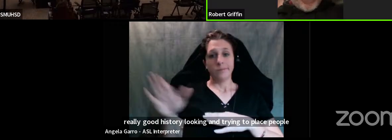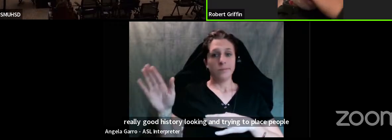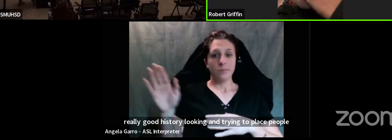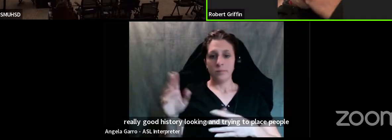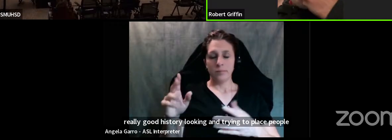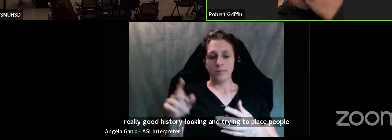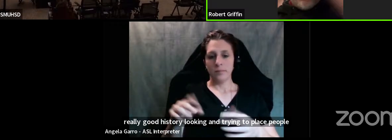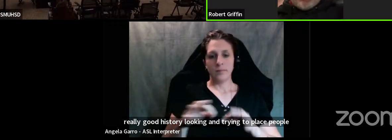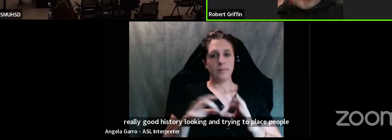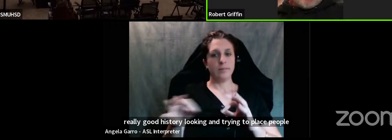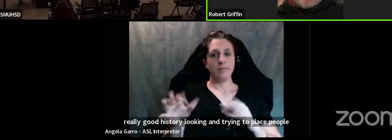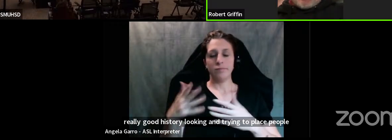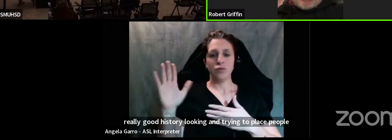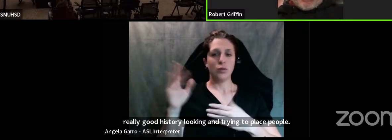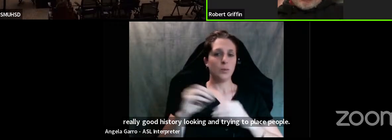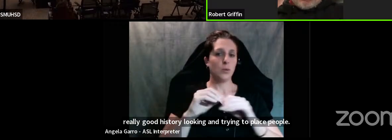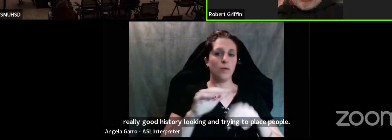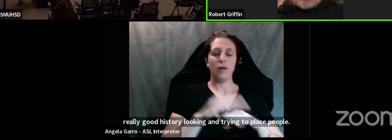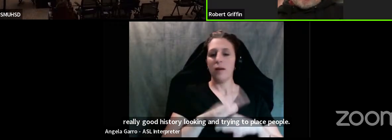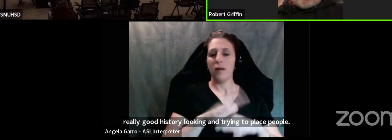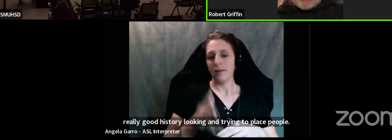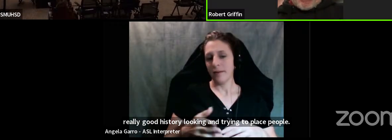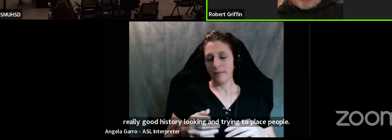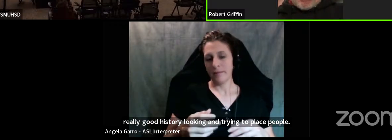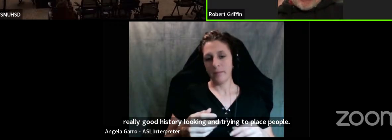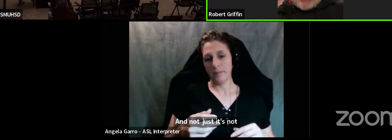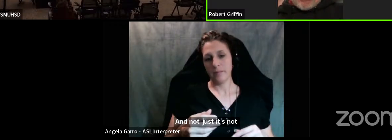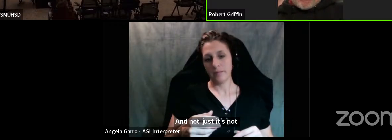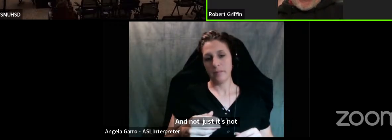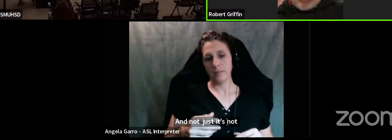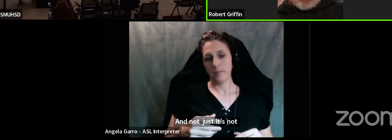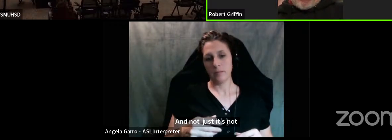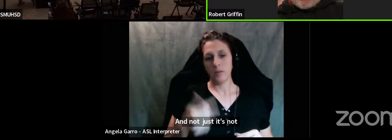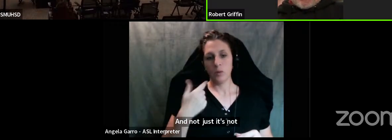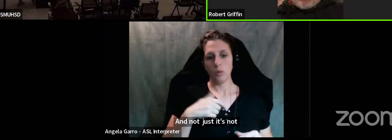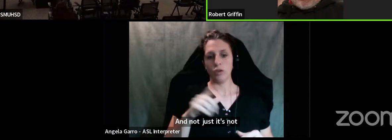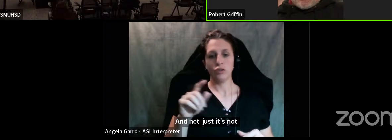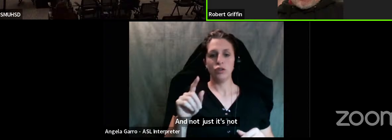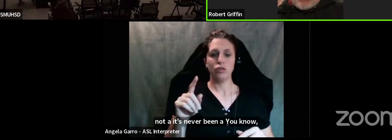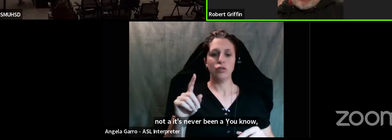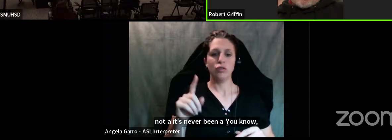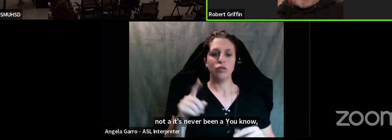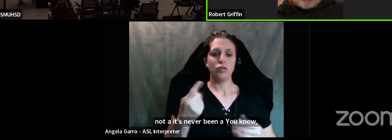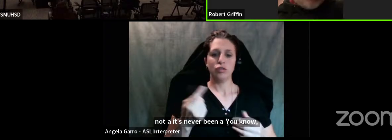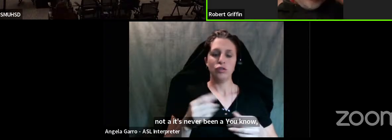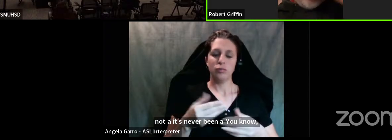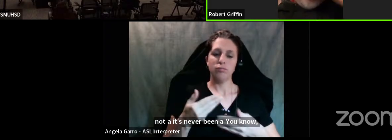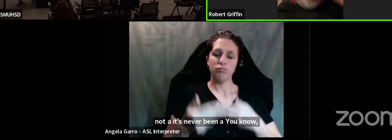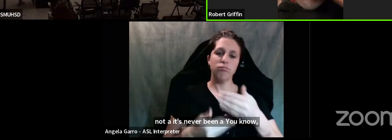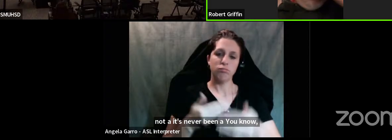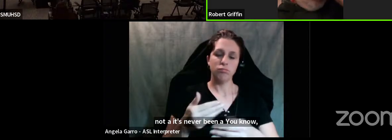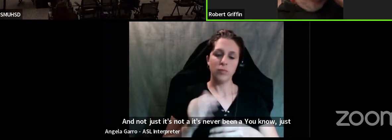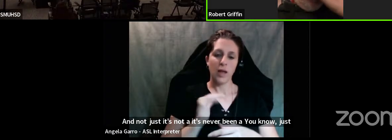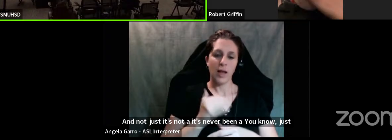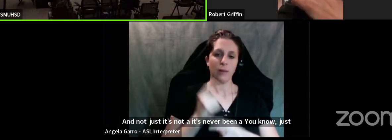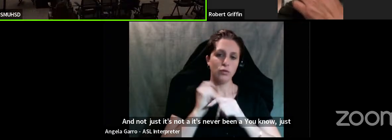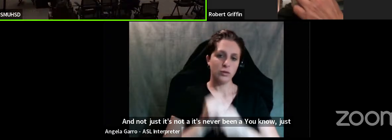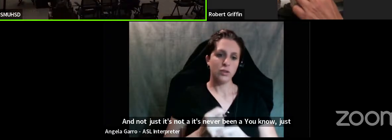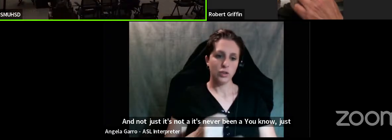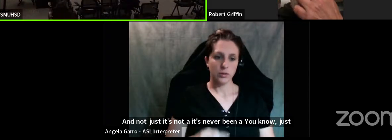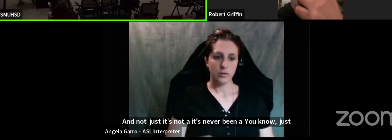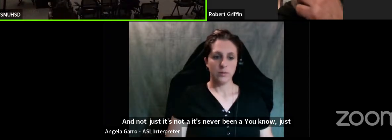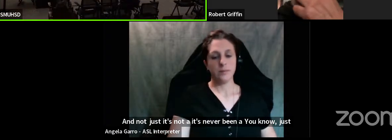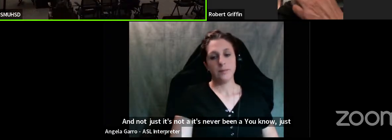the ties and move on. So, I think we're just carrying on that tradition here. So.